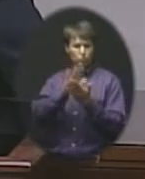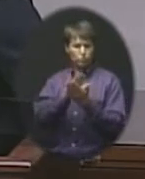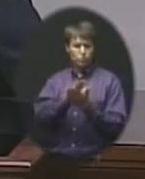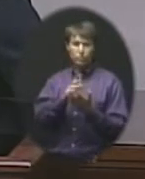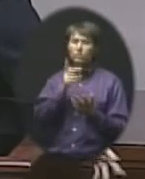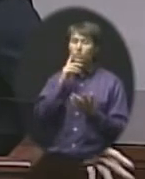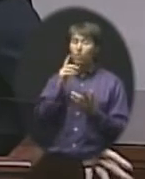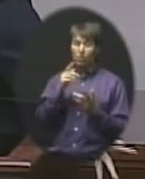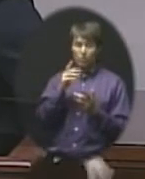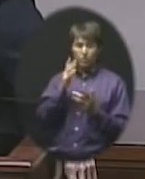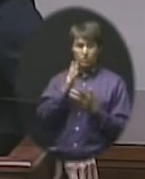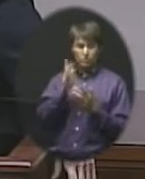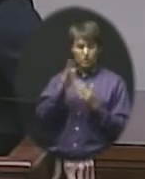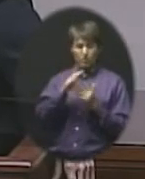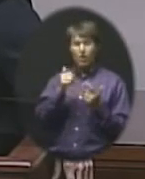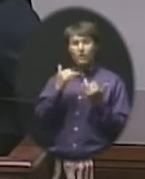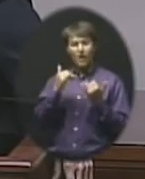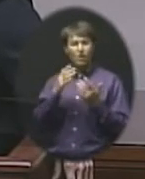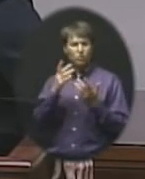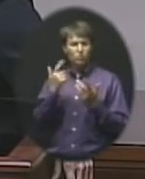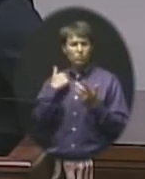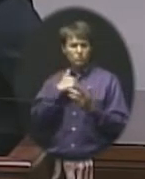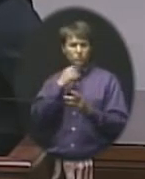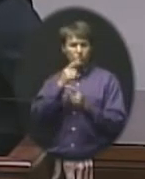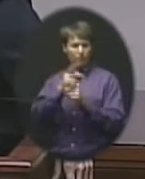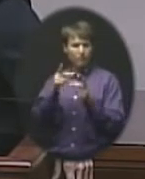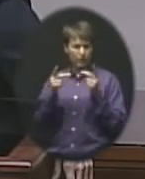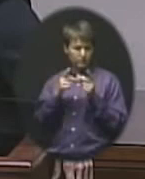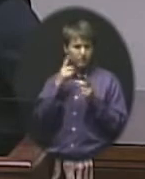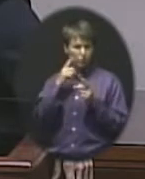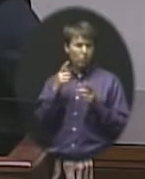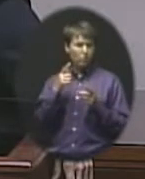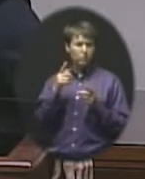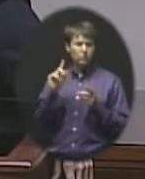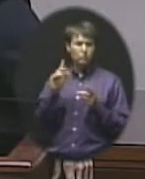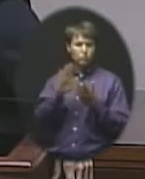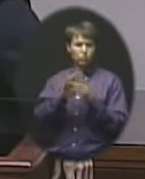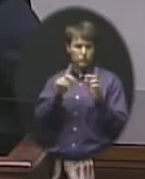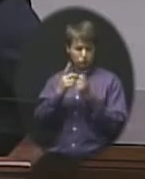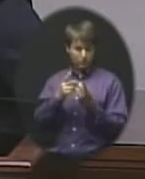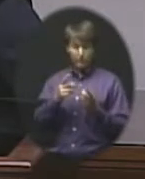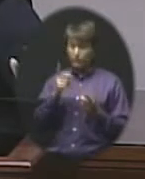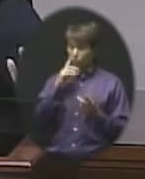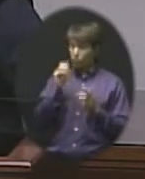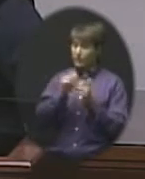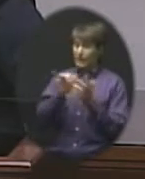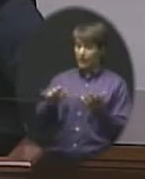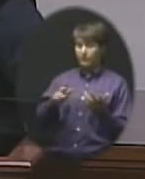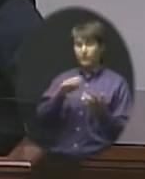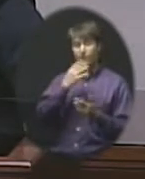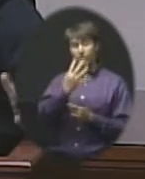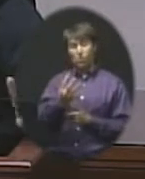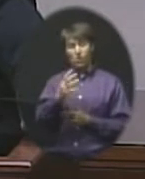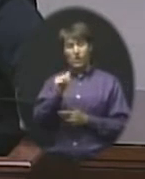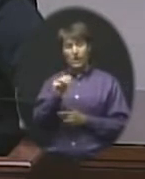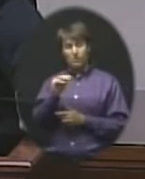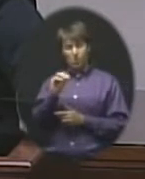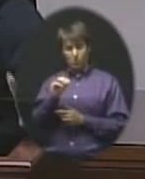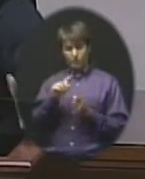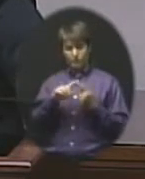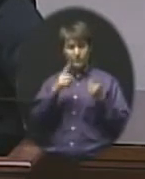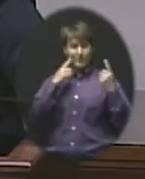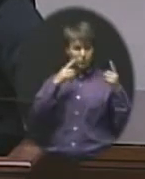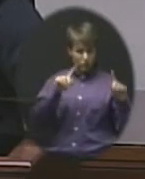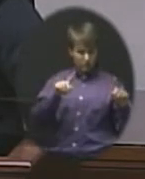as a district, we're where we want to be and where we need to be. So with all that said, there are those four AMOs. There was the